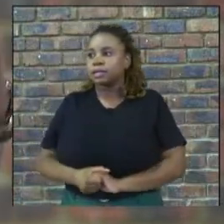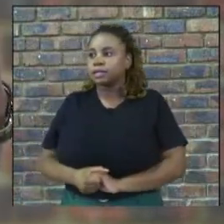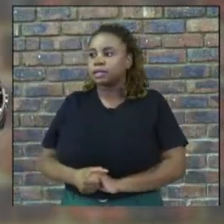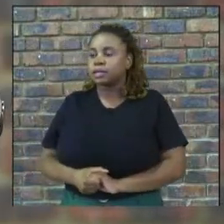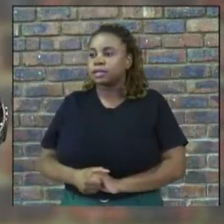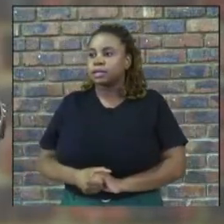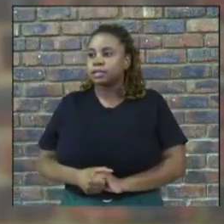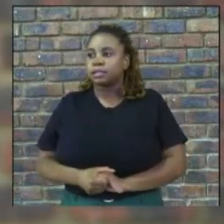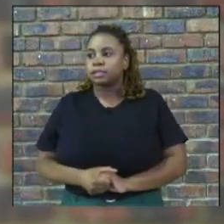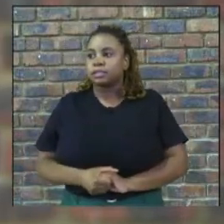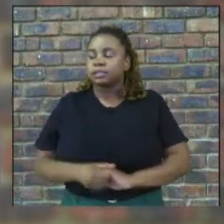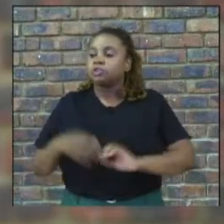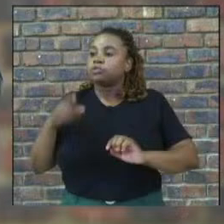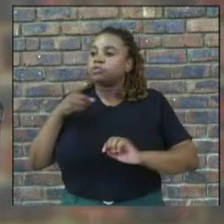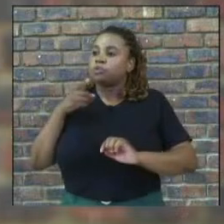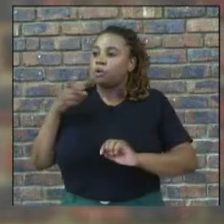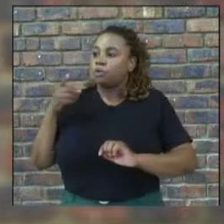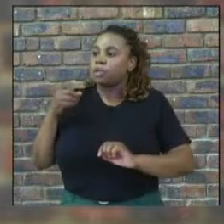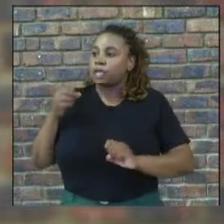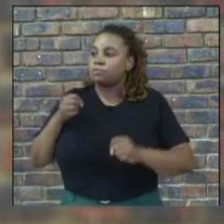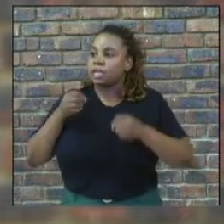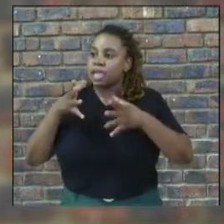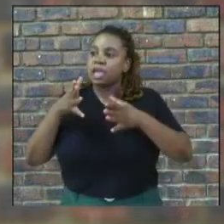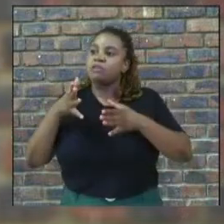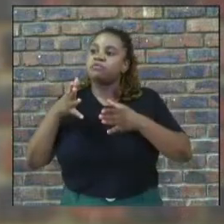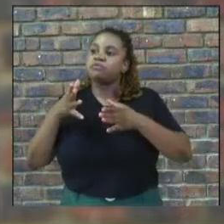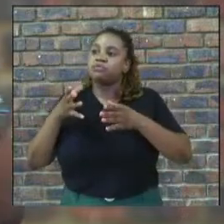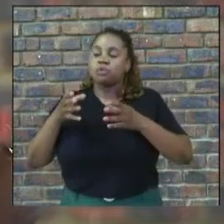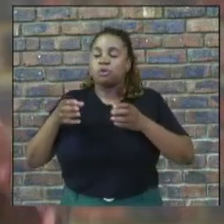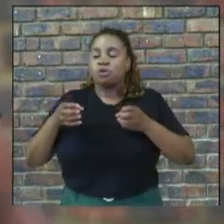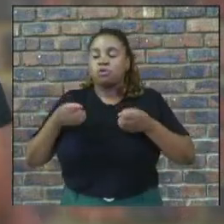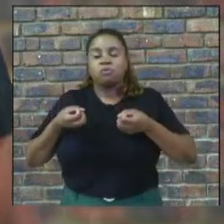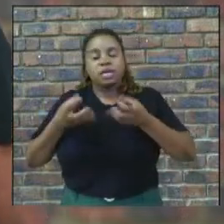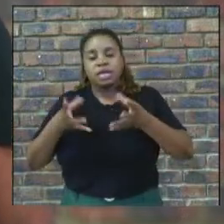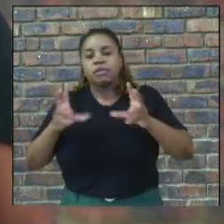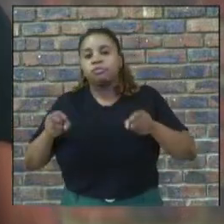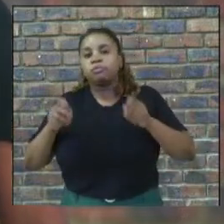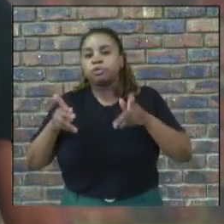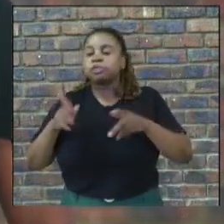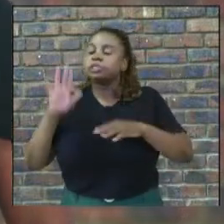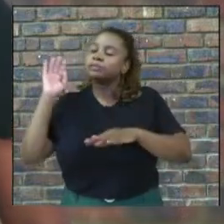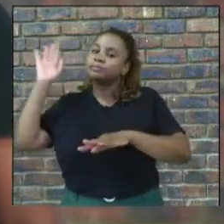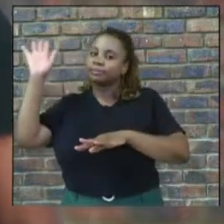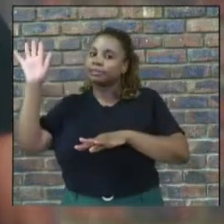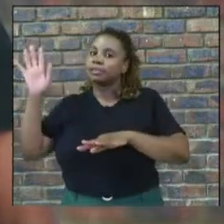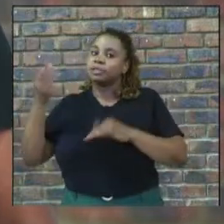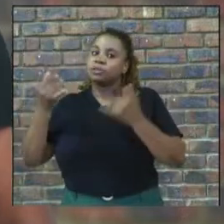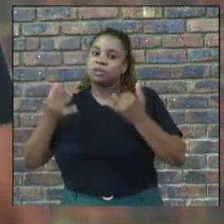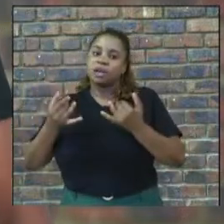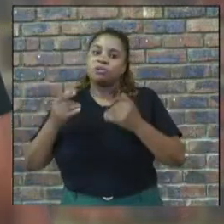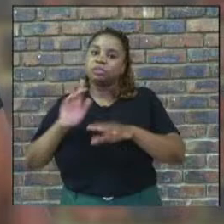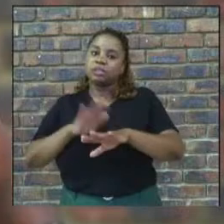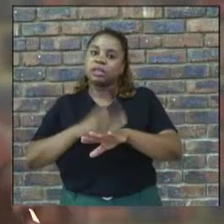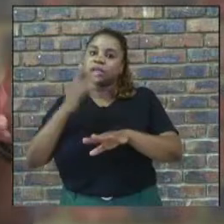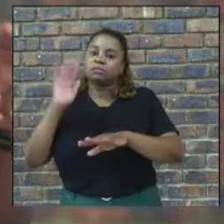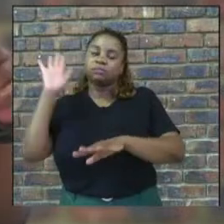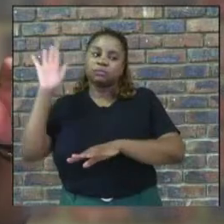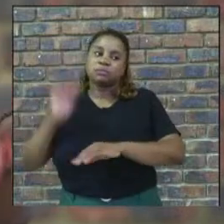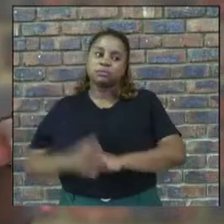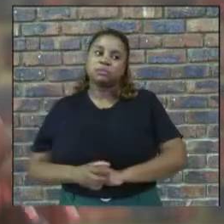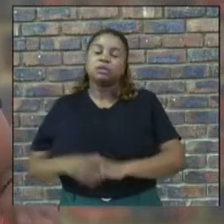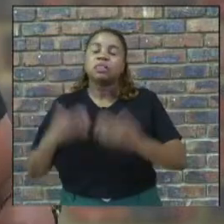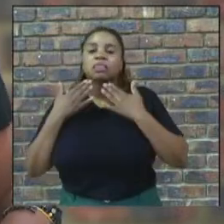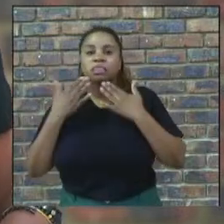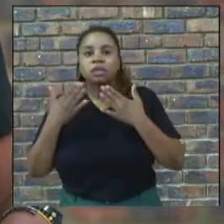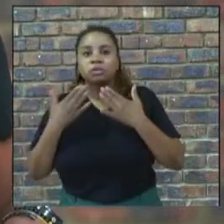wena on the sides. I mean, we are still able to converse about these issues on the side. So thank you very much. But what we are going